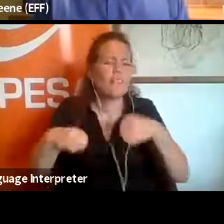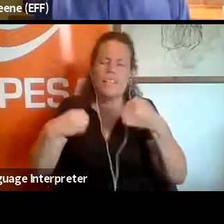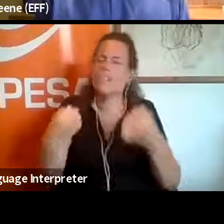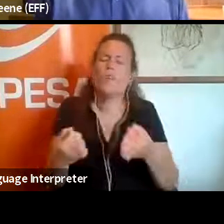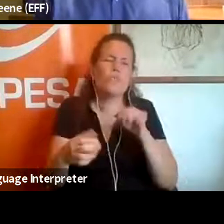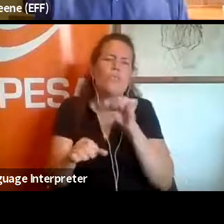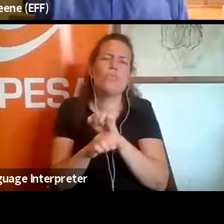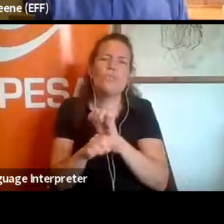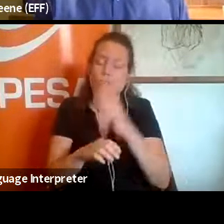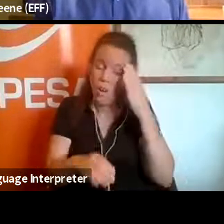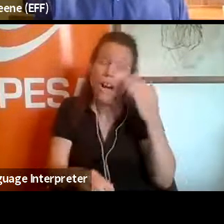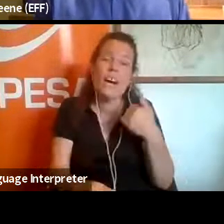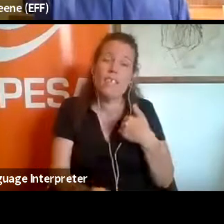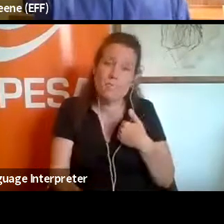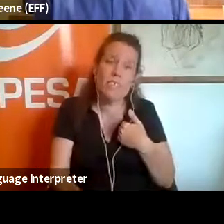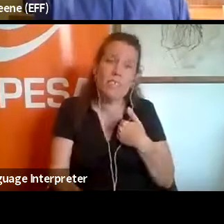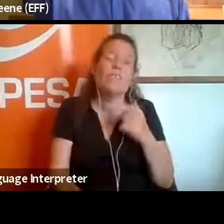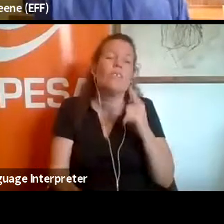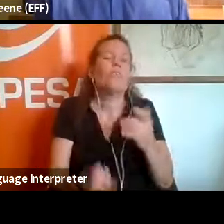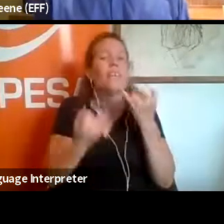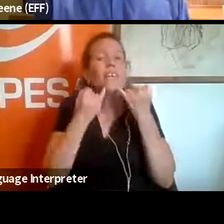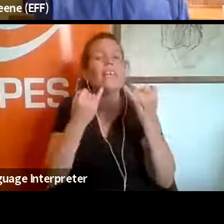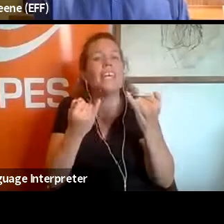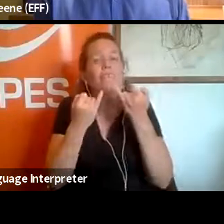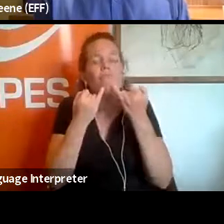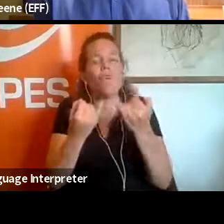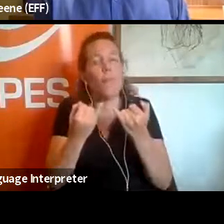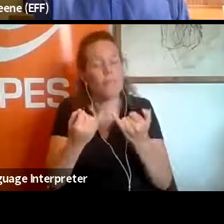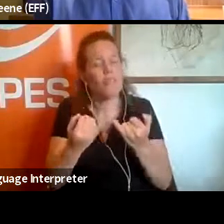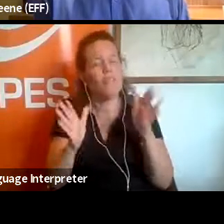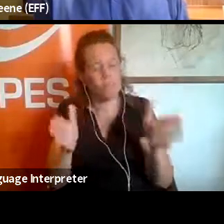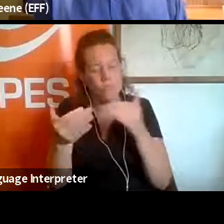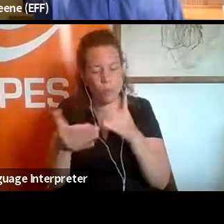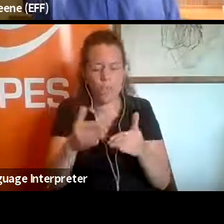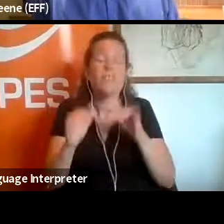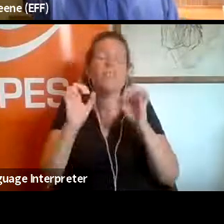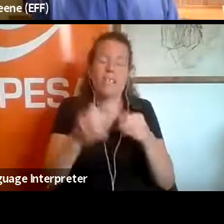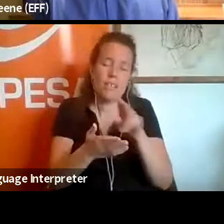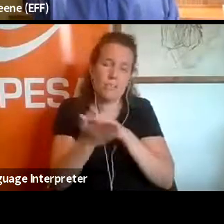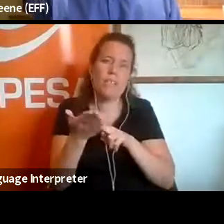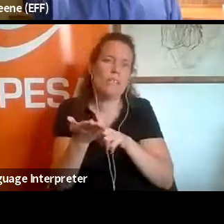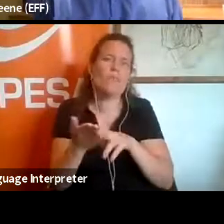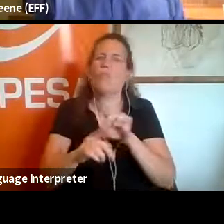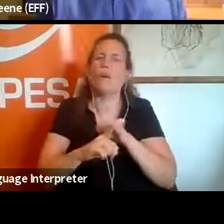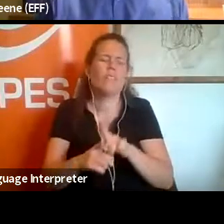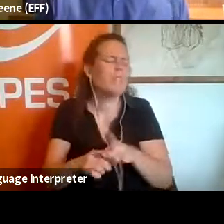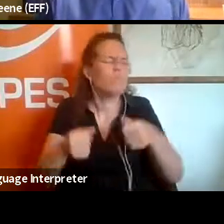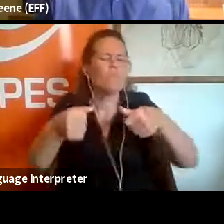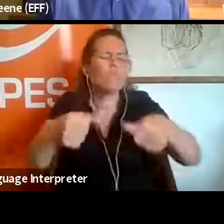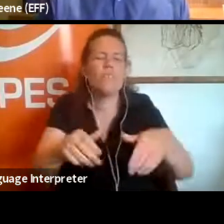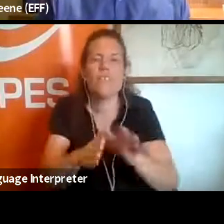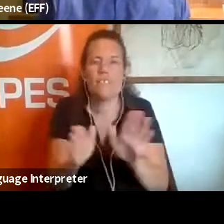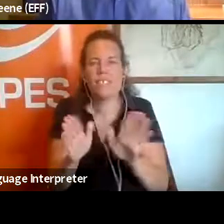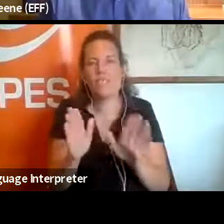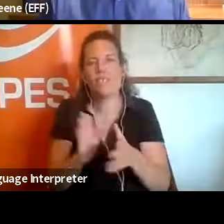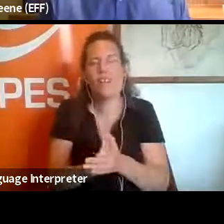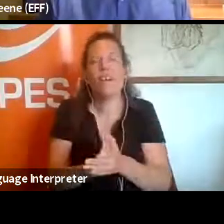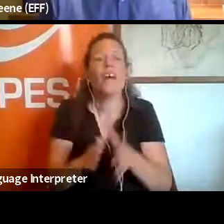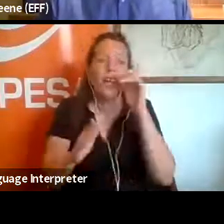like this that are informative rather than suggestive can play a really useful role, and governments must govern. That's their